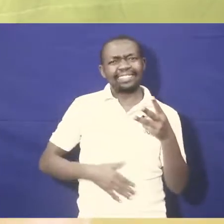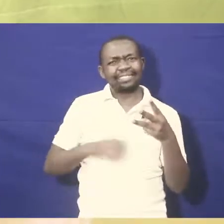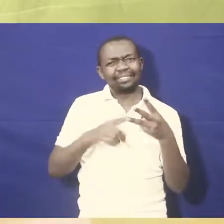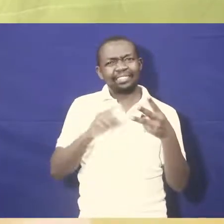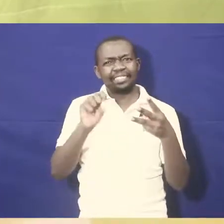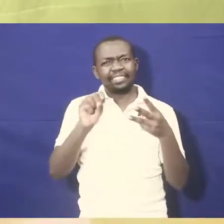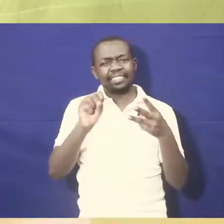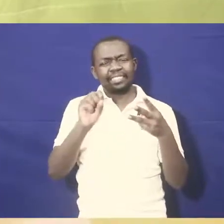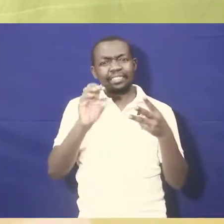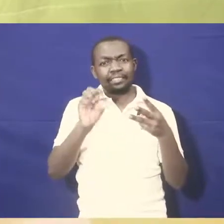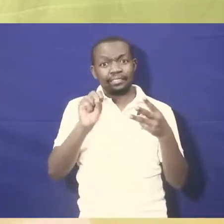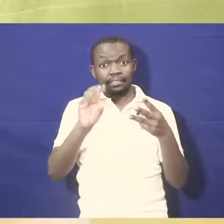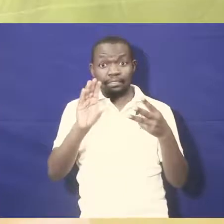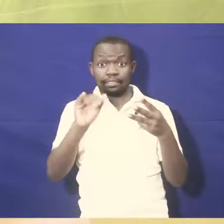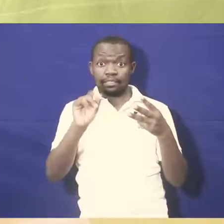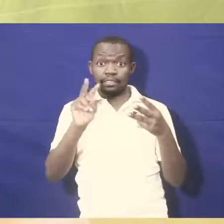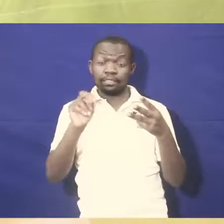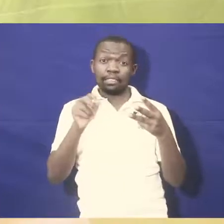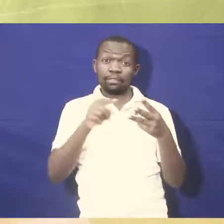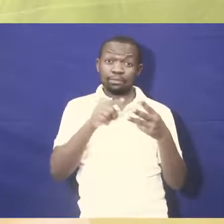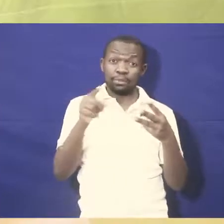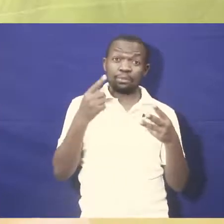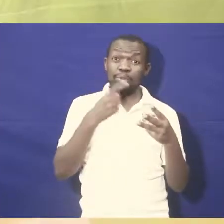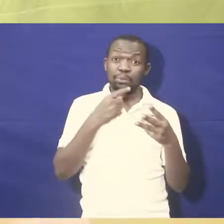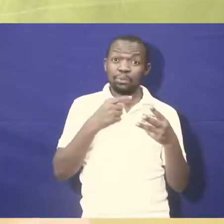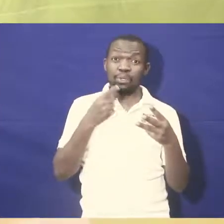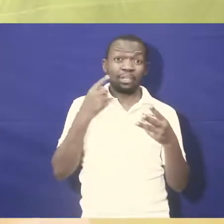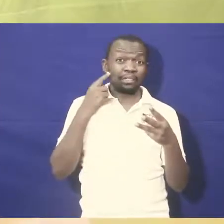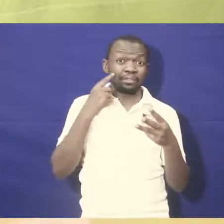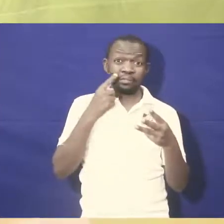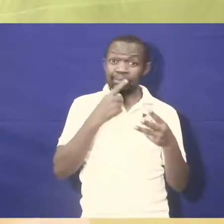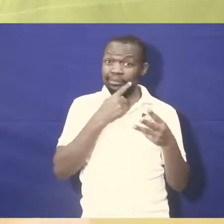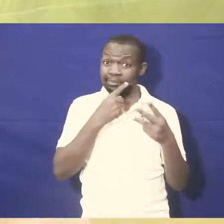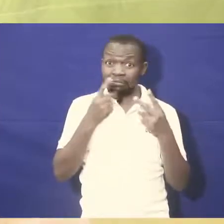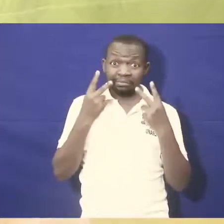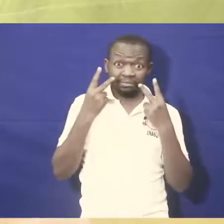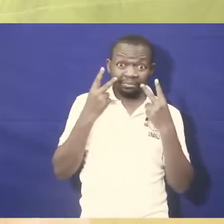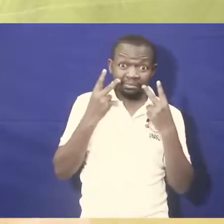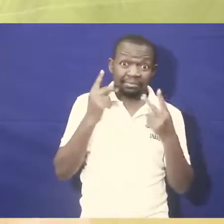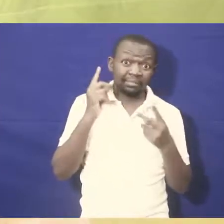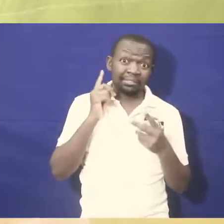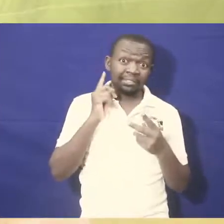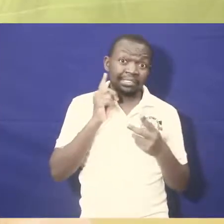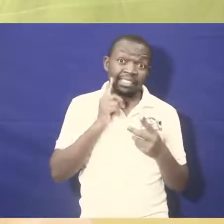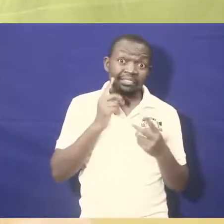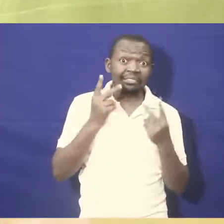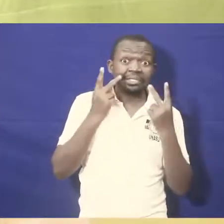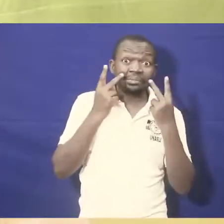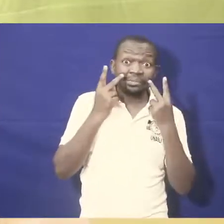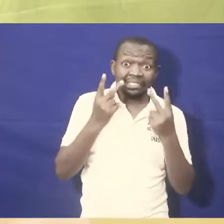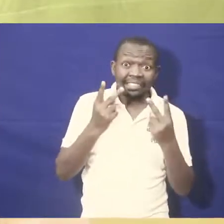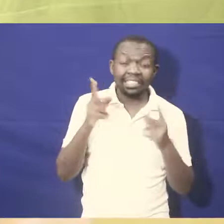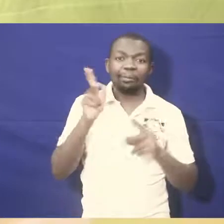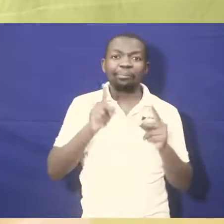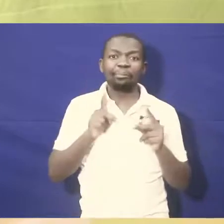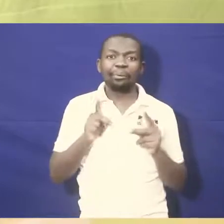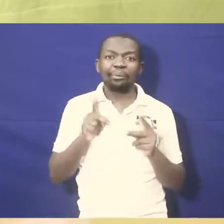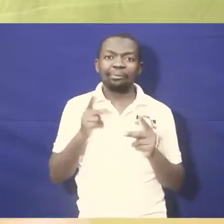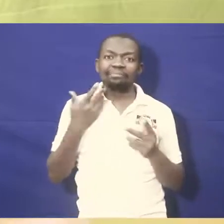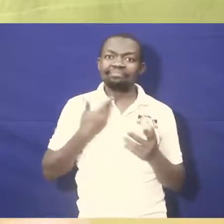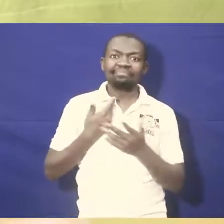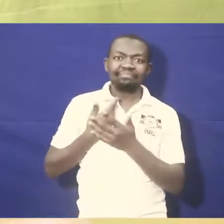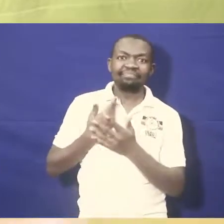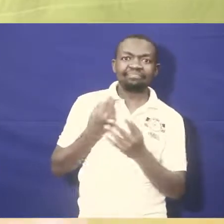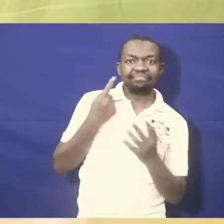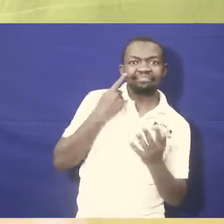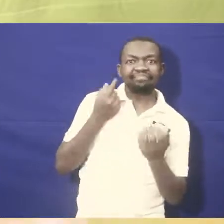And now the visually impaired will be seeing, for instance, people performing on the screen.